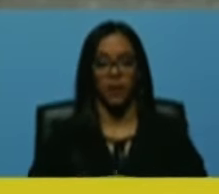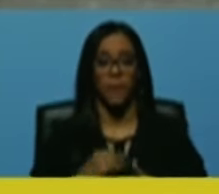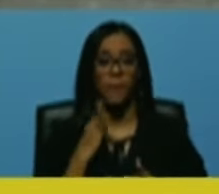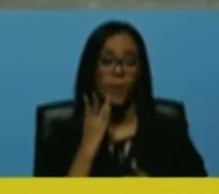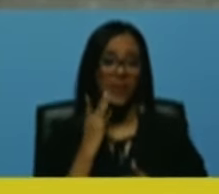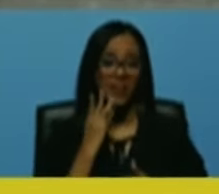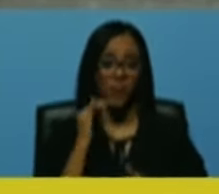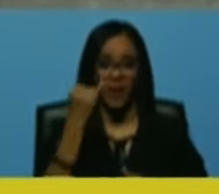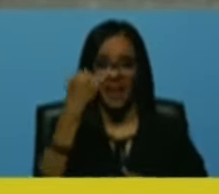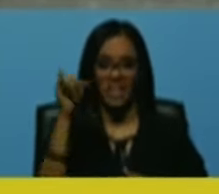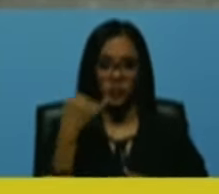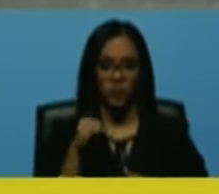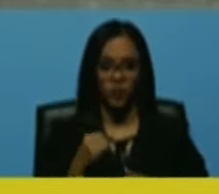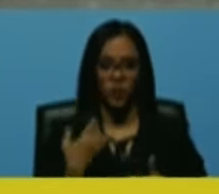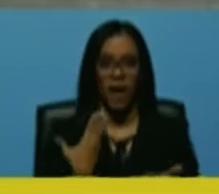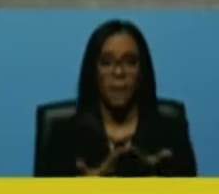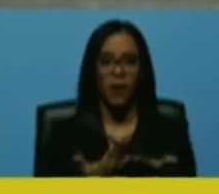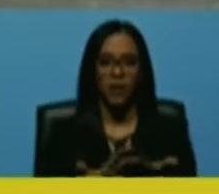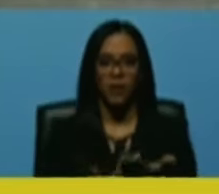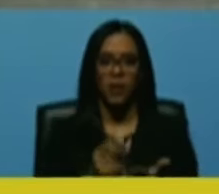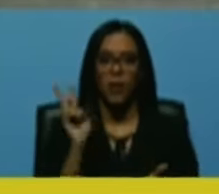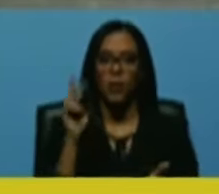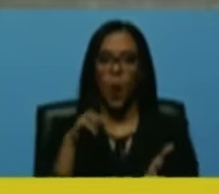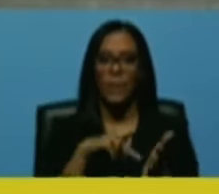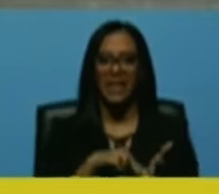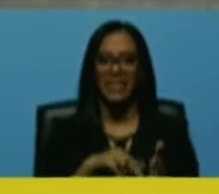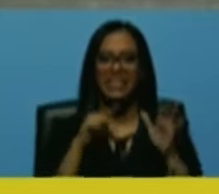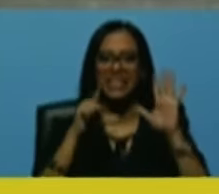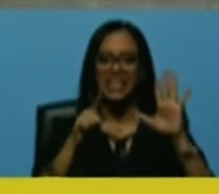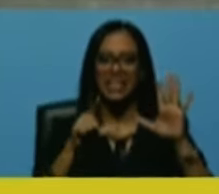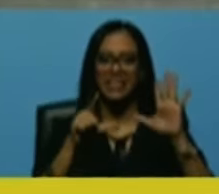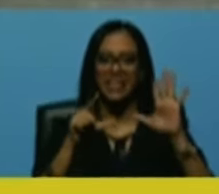27,420. For example, in Zulia, they have proposed